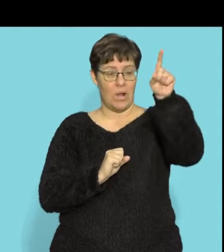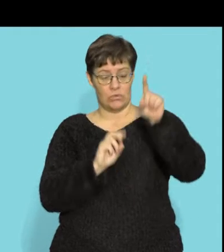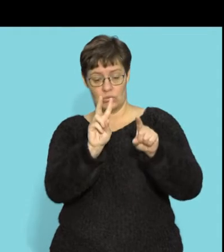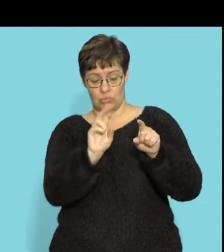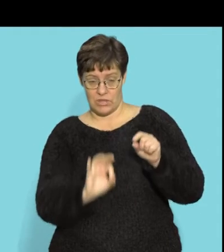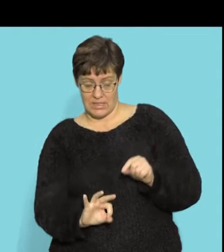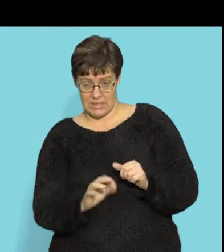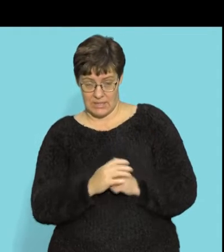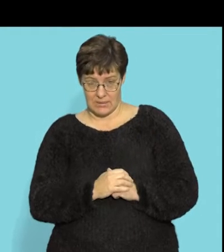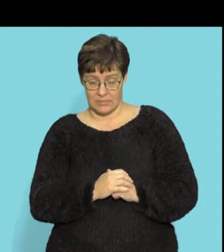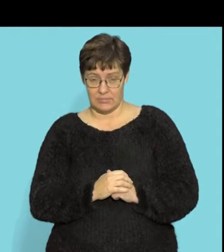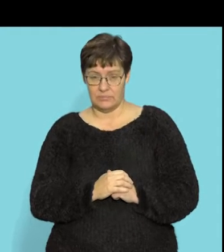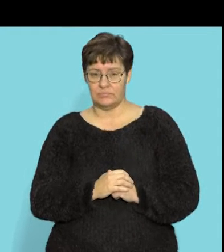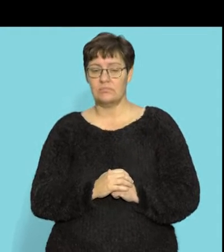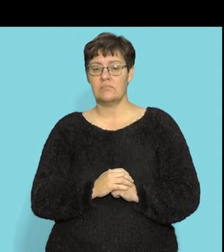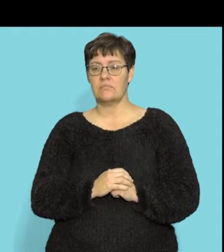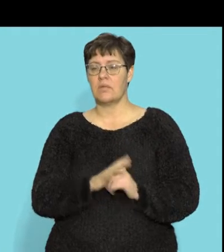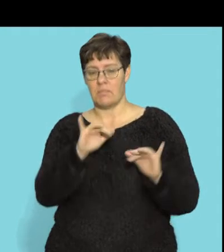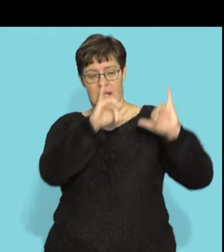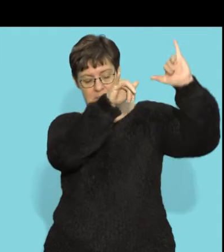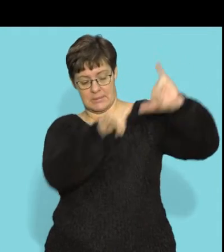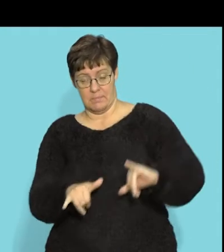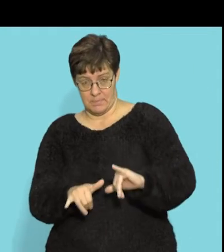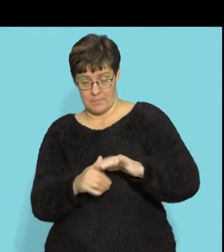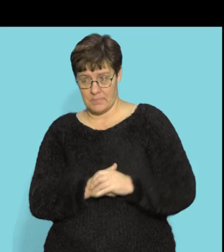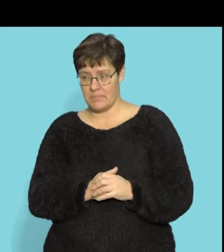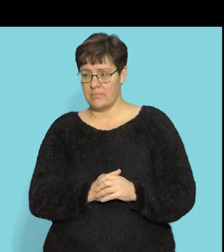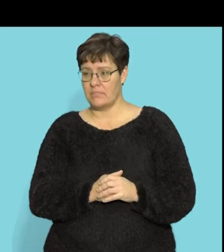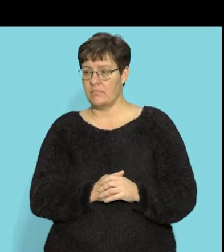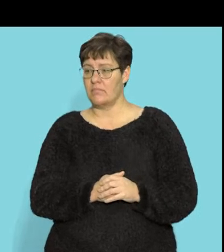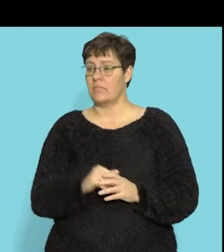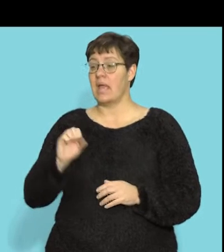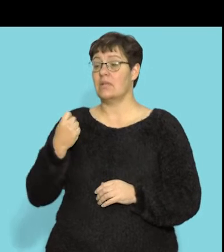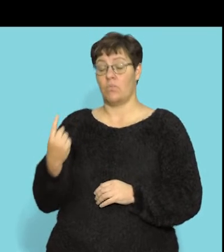bulbs, 1, 2, and 3 are actually identical. Take note,